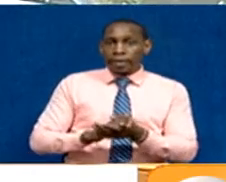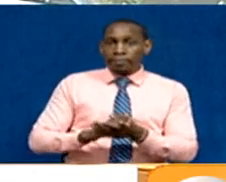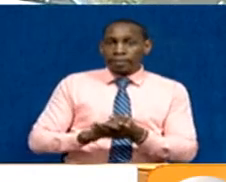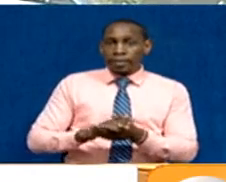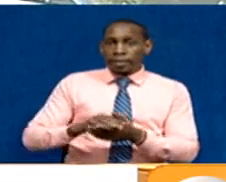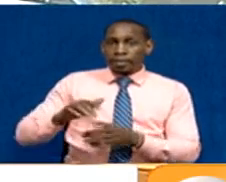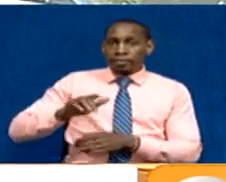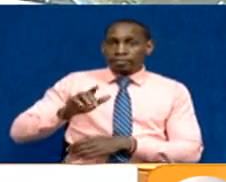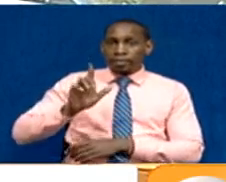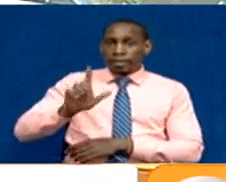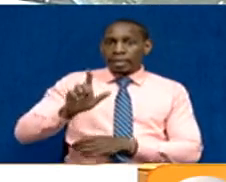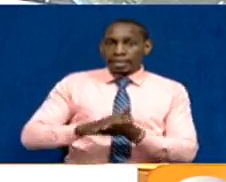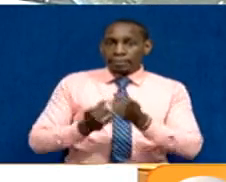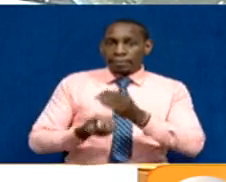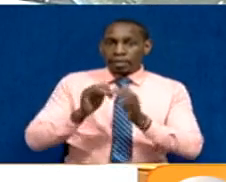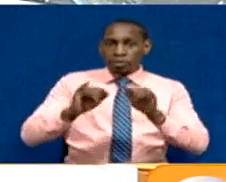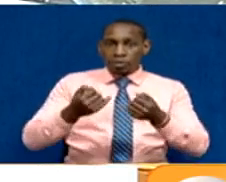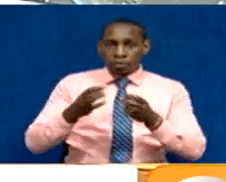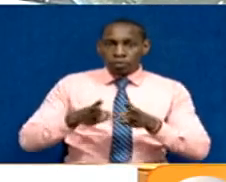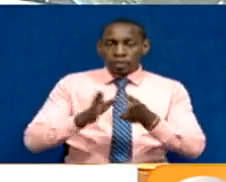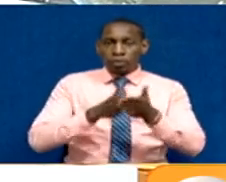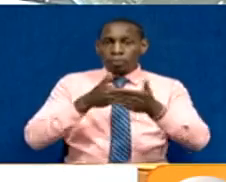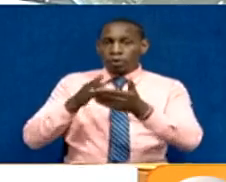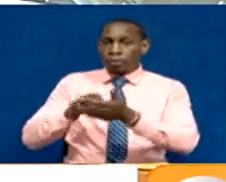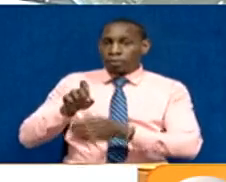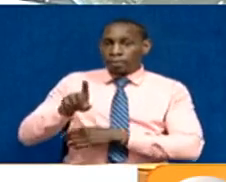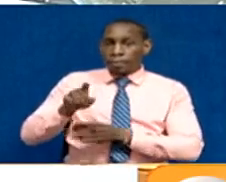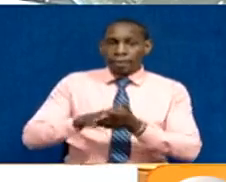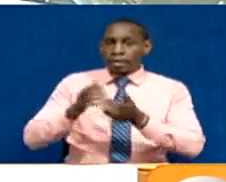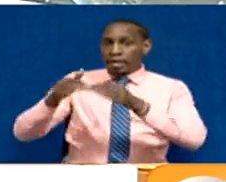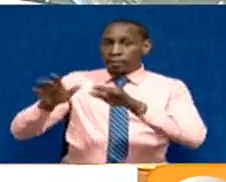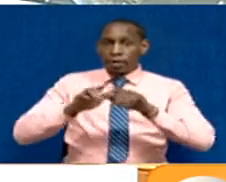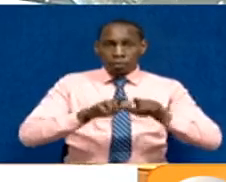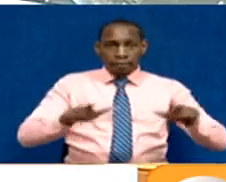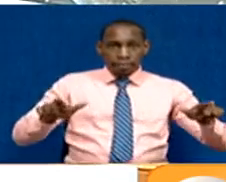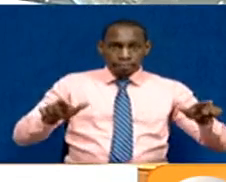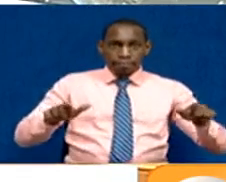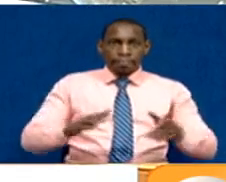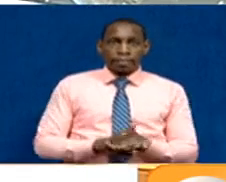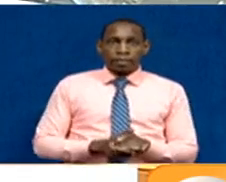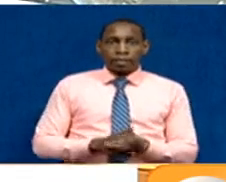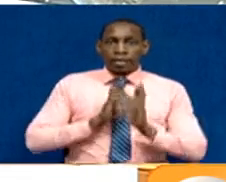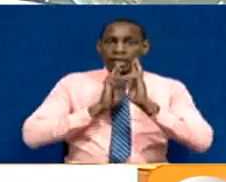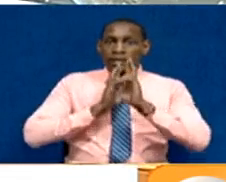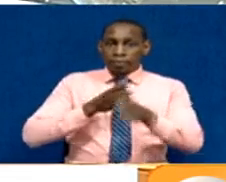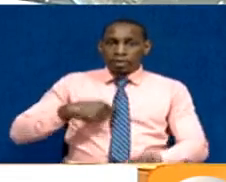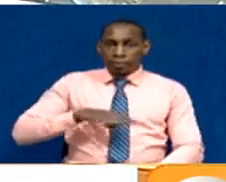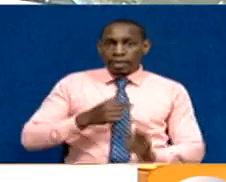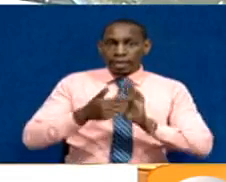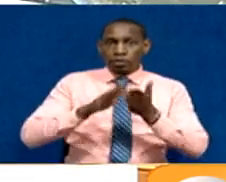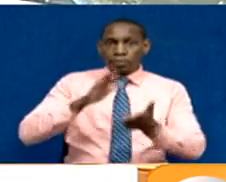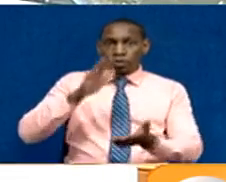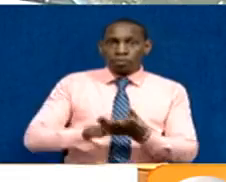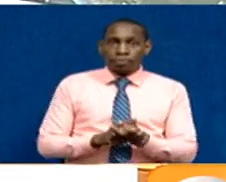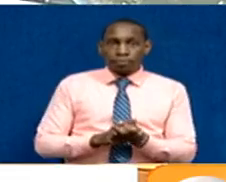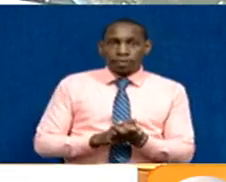has devised a new method of keeping destructive birds and pests away from his farm. Our very own Dennis Otieno tells us